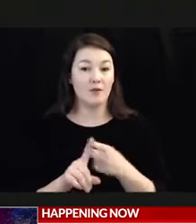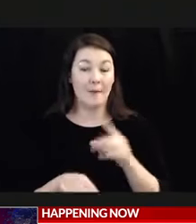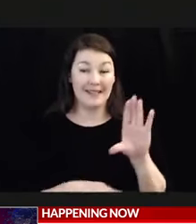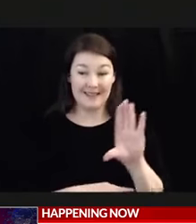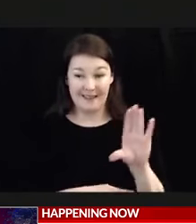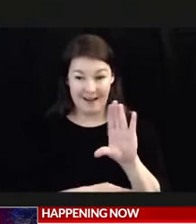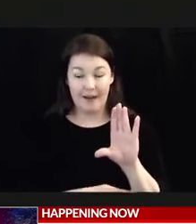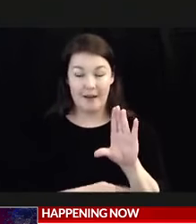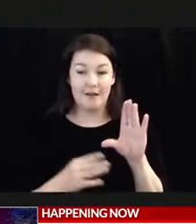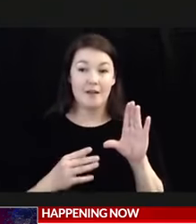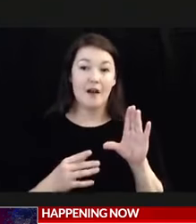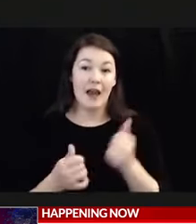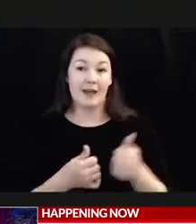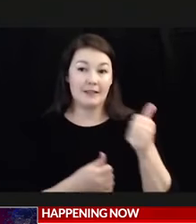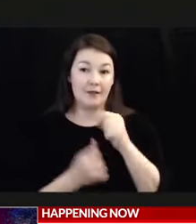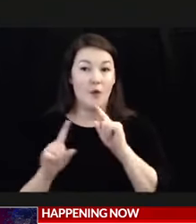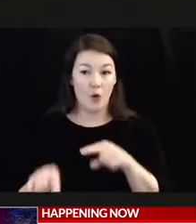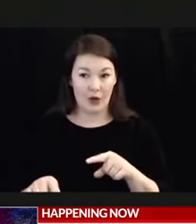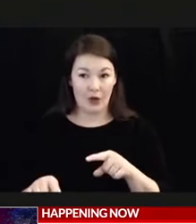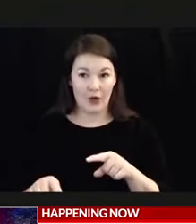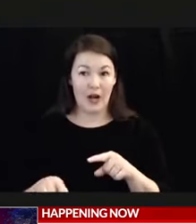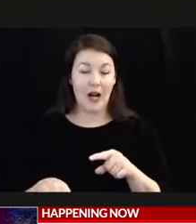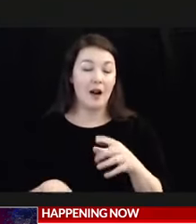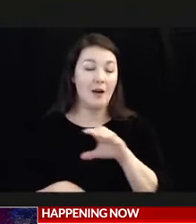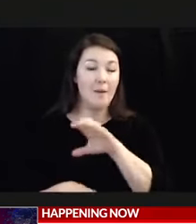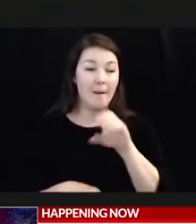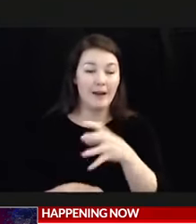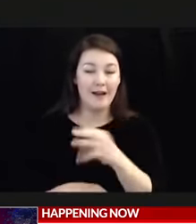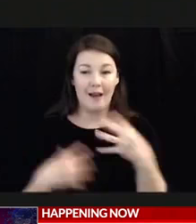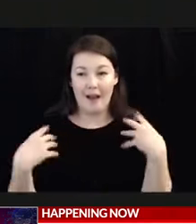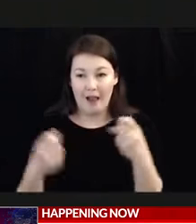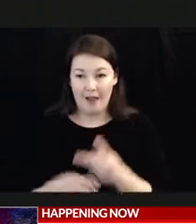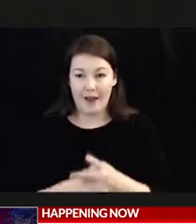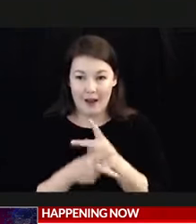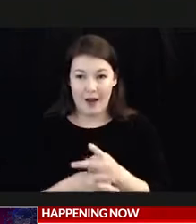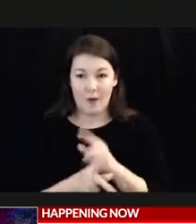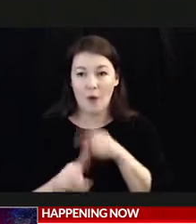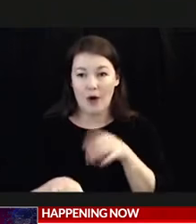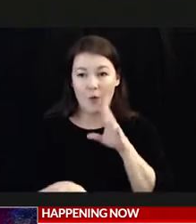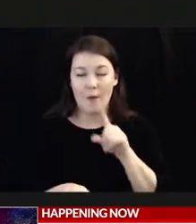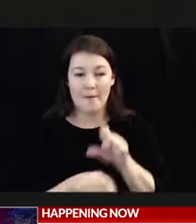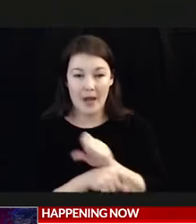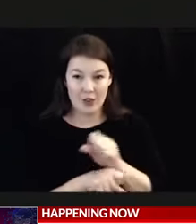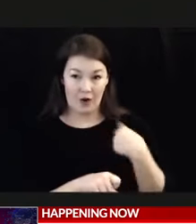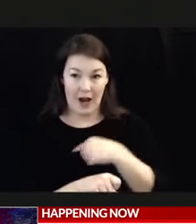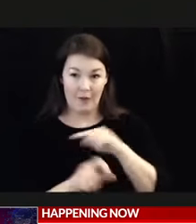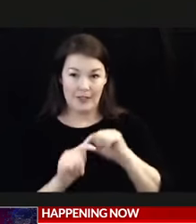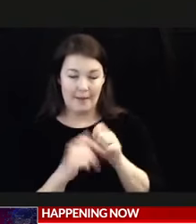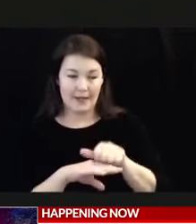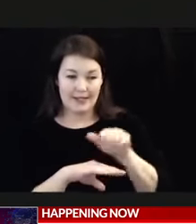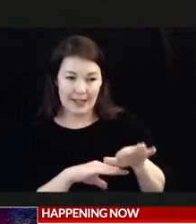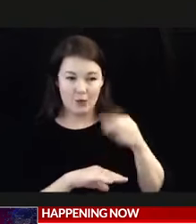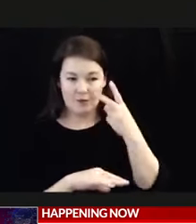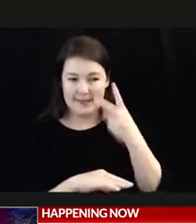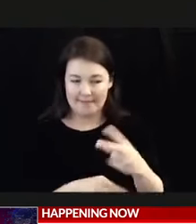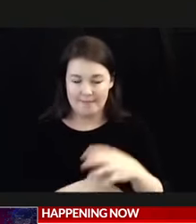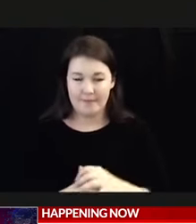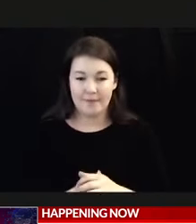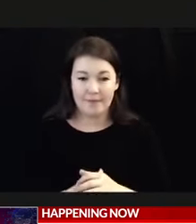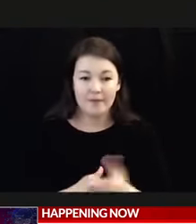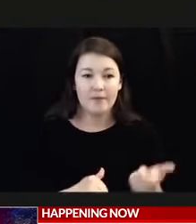accompanying healthcare order, and we will provide those to you. I'll make sure our media team gets those to you. Thank you. Governor Chris Vanderveen with